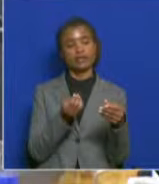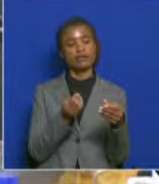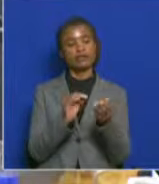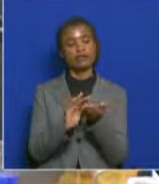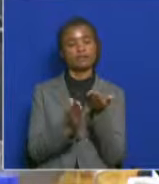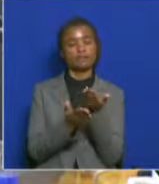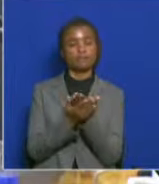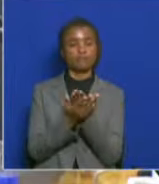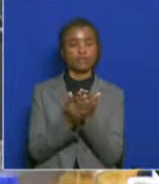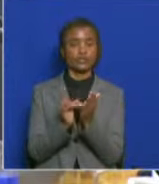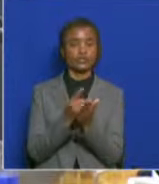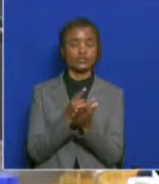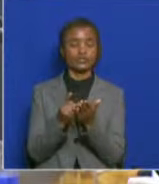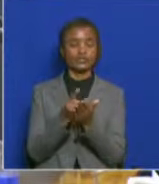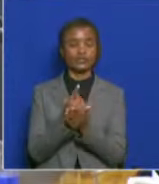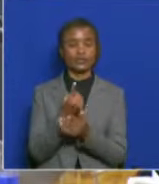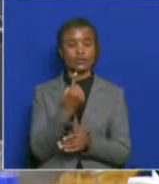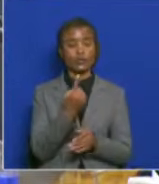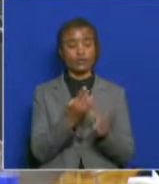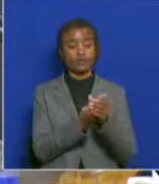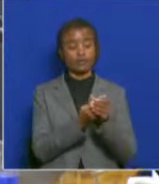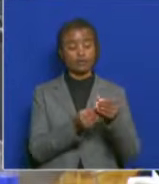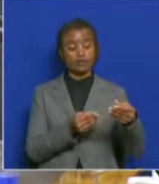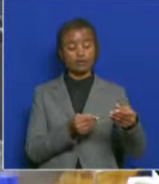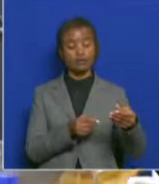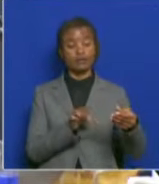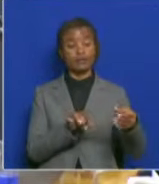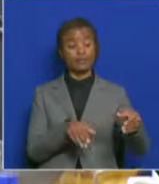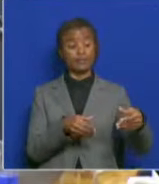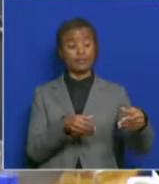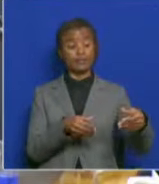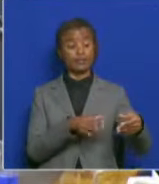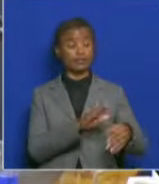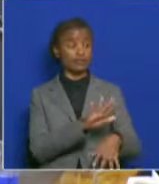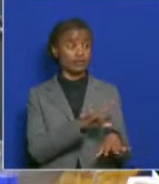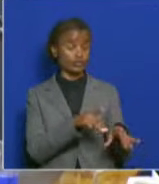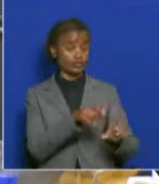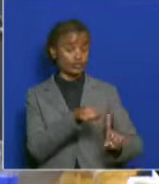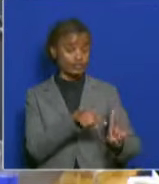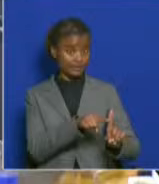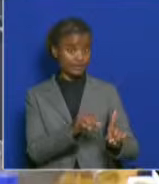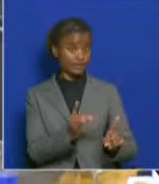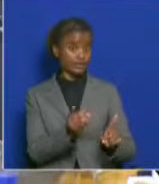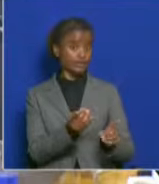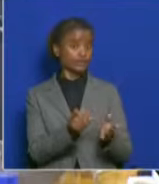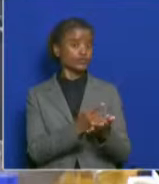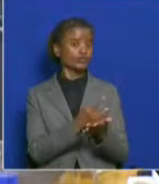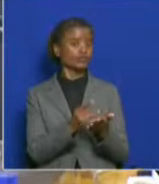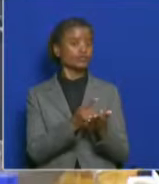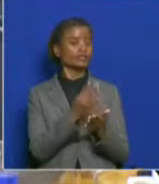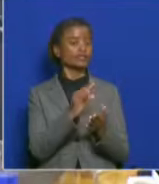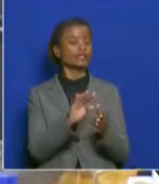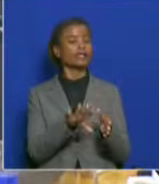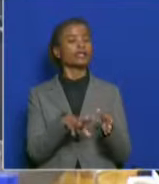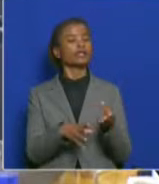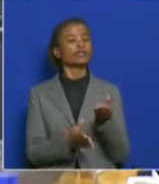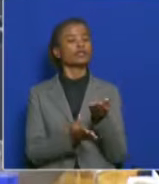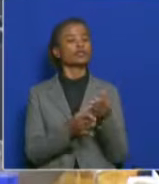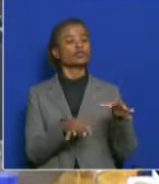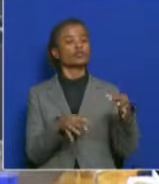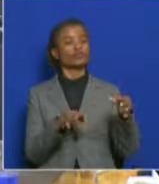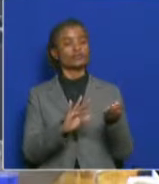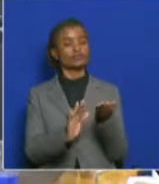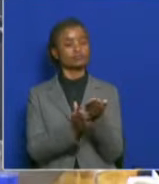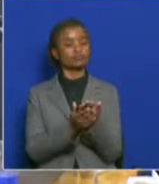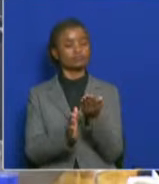And in that bundle, so Chair, in these chats, there are documents that are attached, etc., voice notes, and so that's what